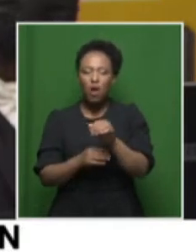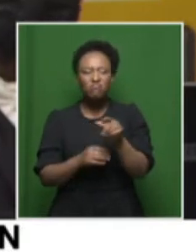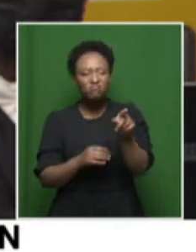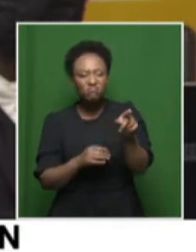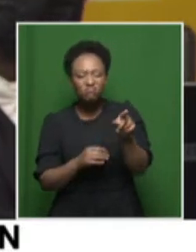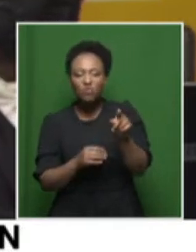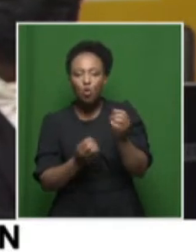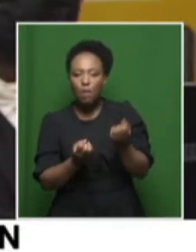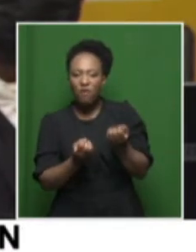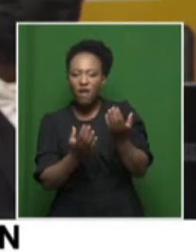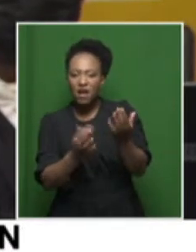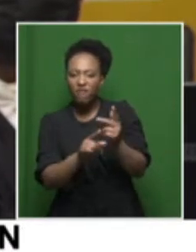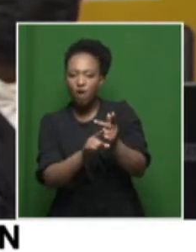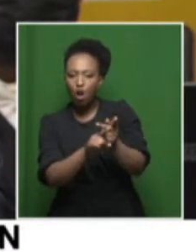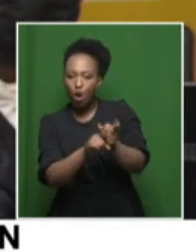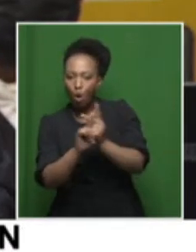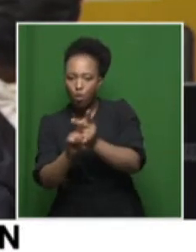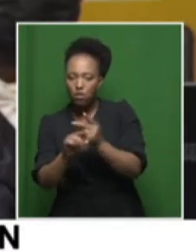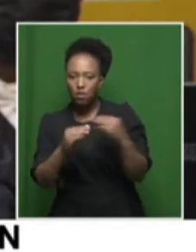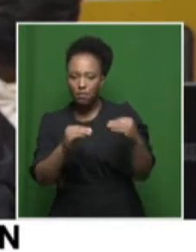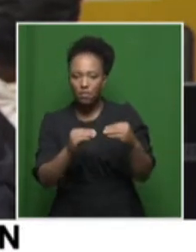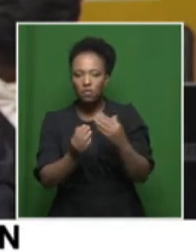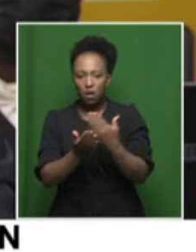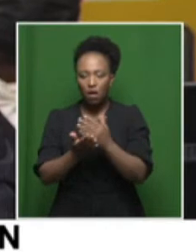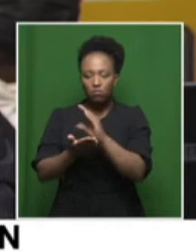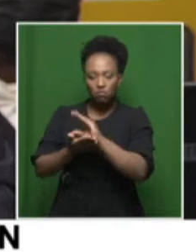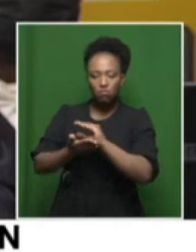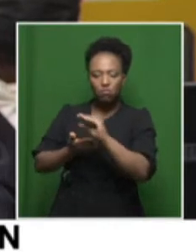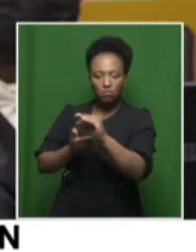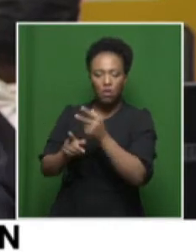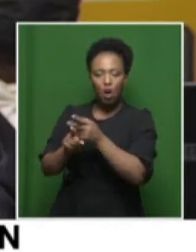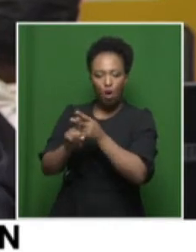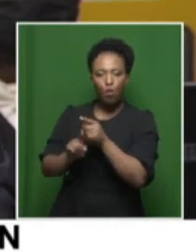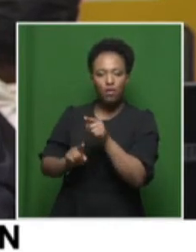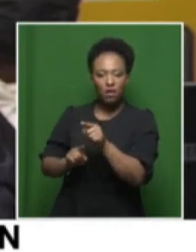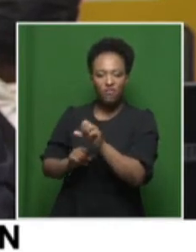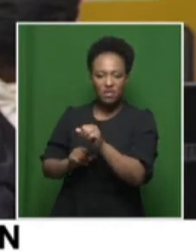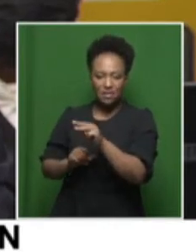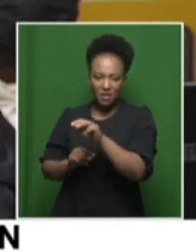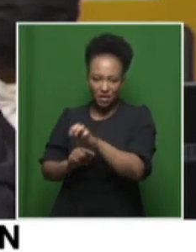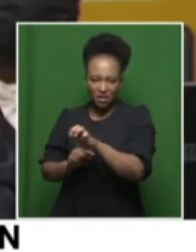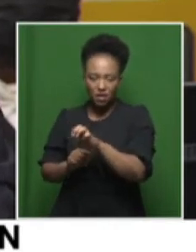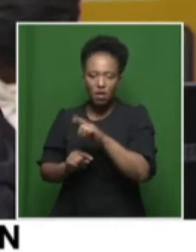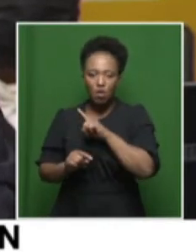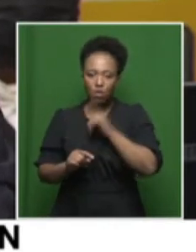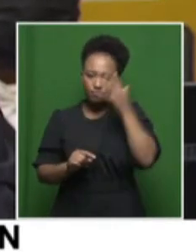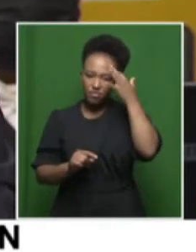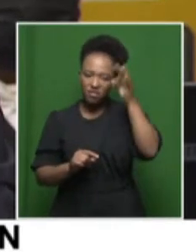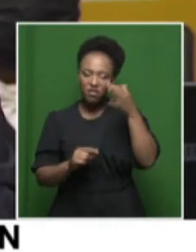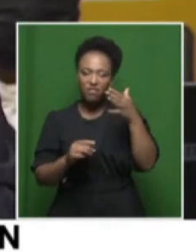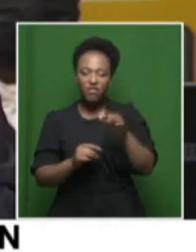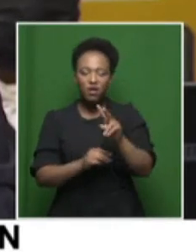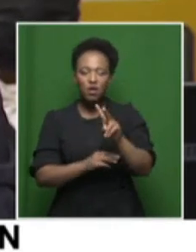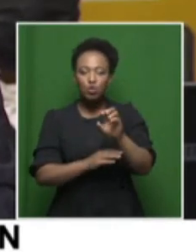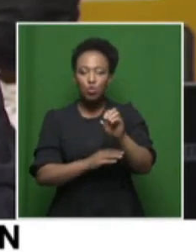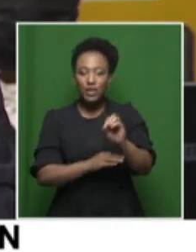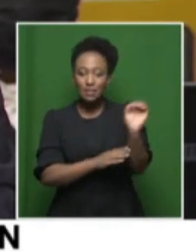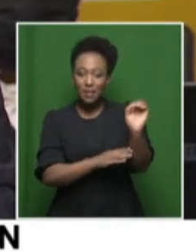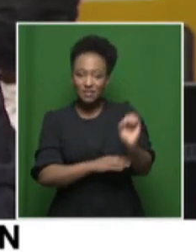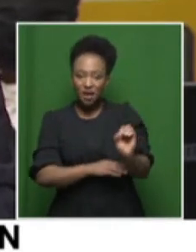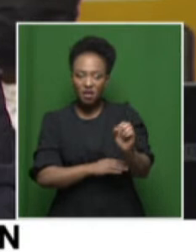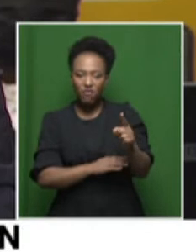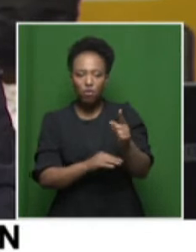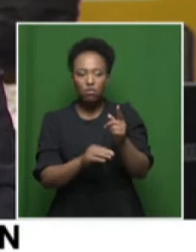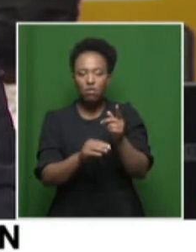providers. Government will partner with loan providers by underwriting the first 20% of loss for